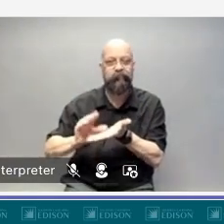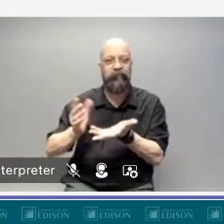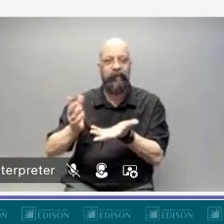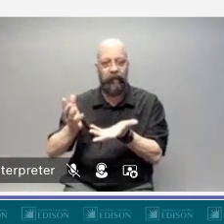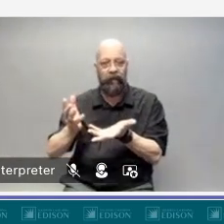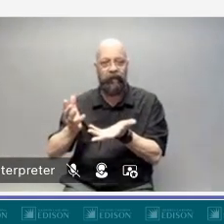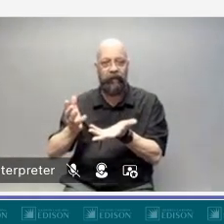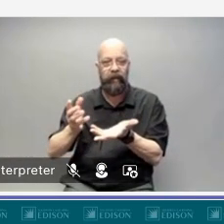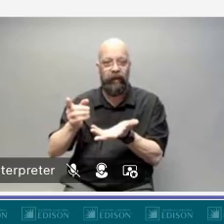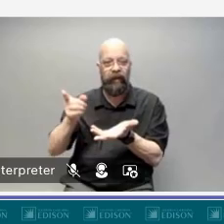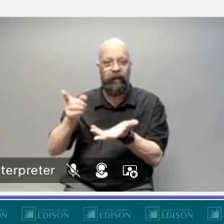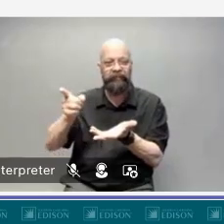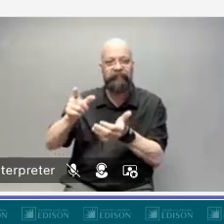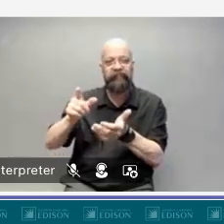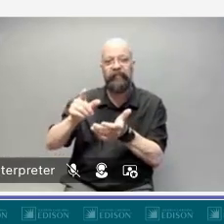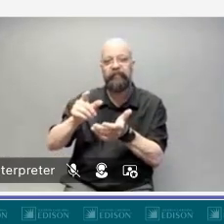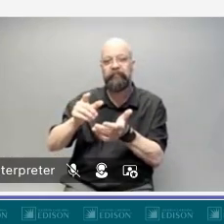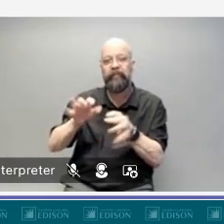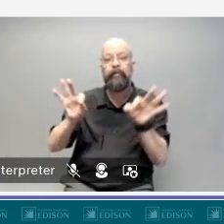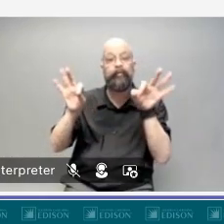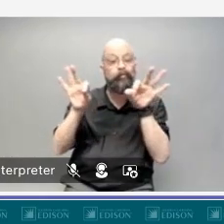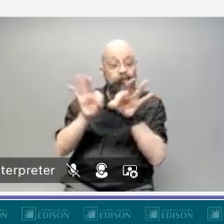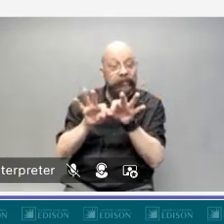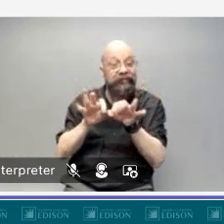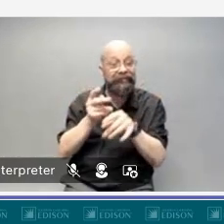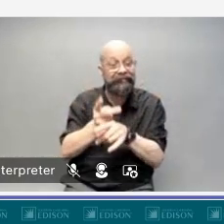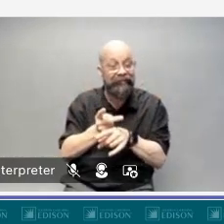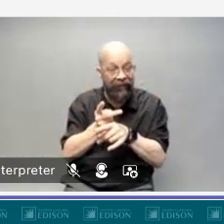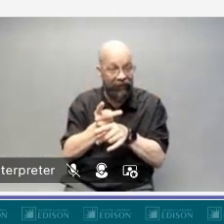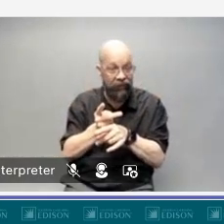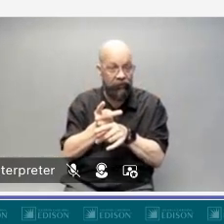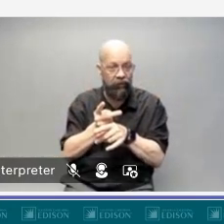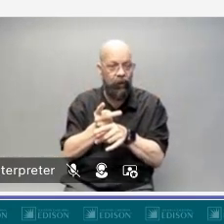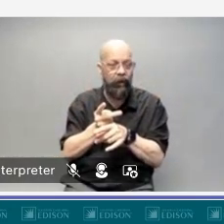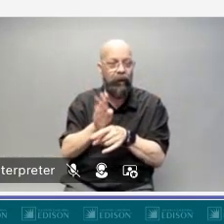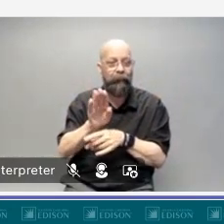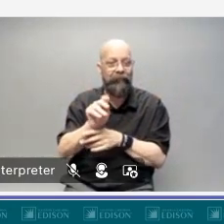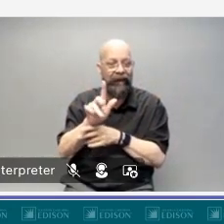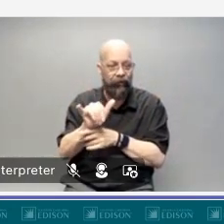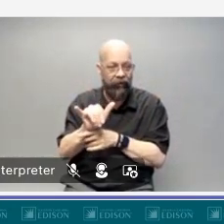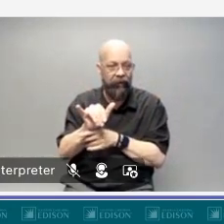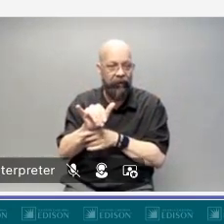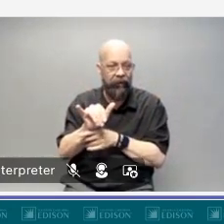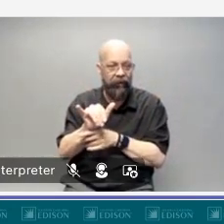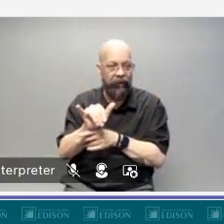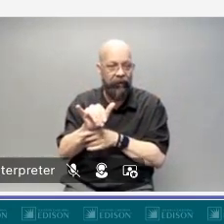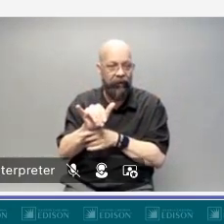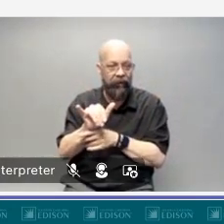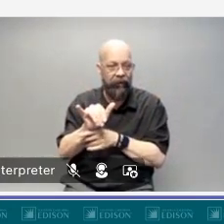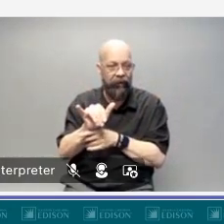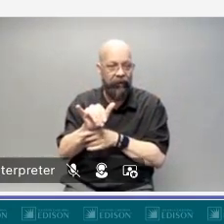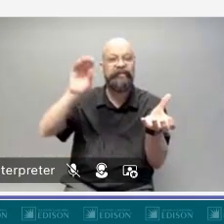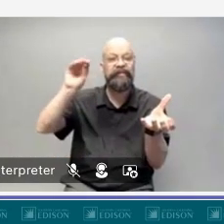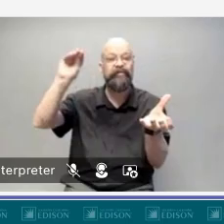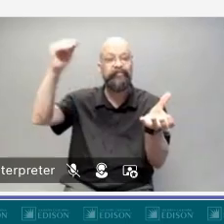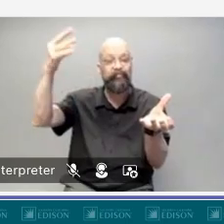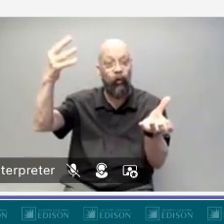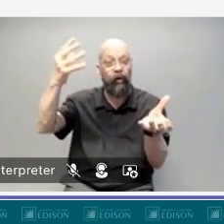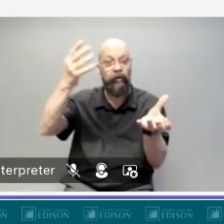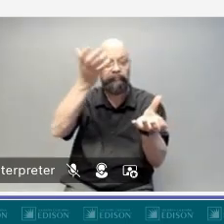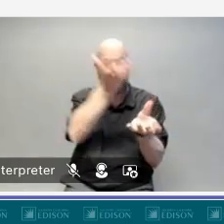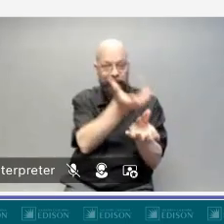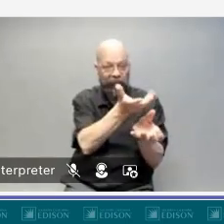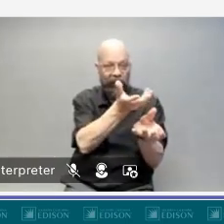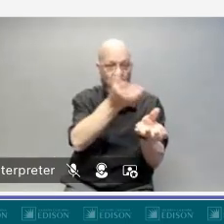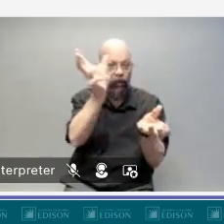Battery Program, which provides free batteries augmented with a solar panel to medical baseline customers that may be impacted